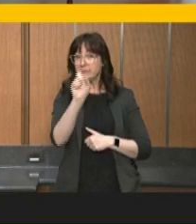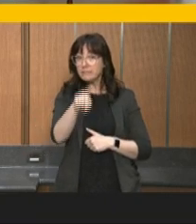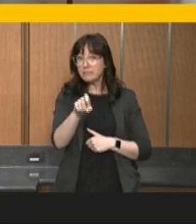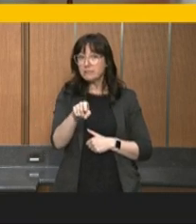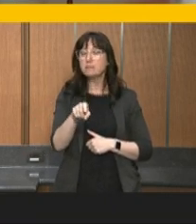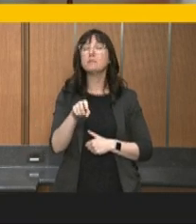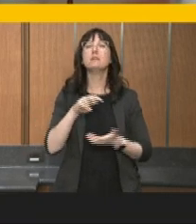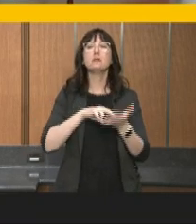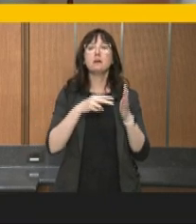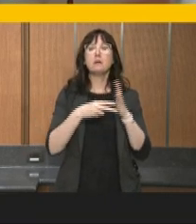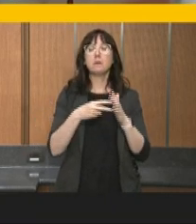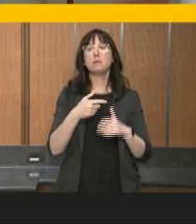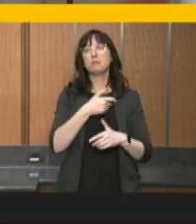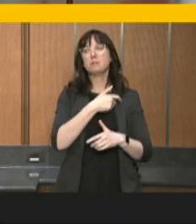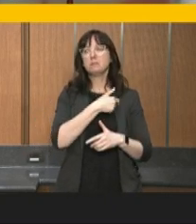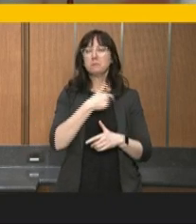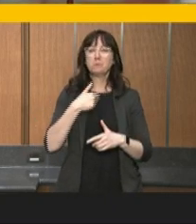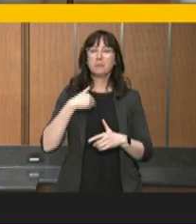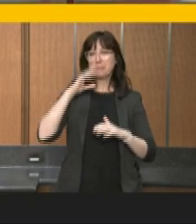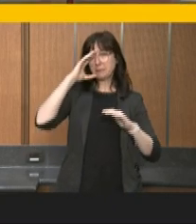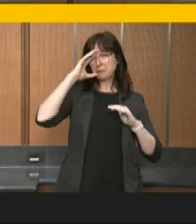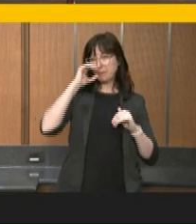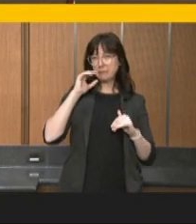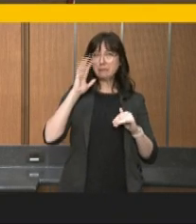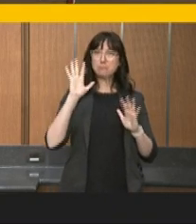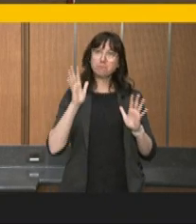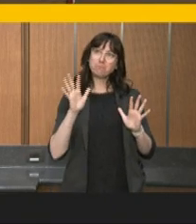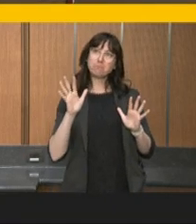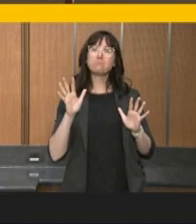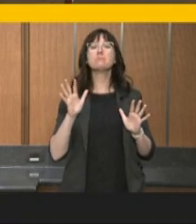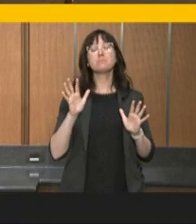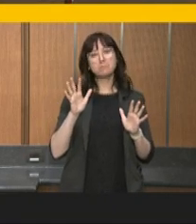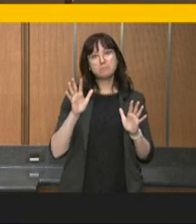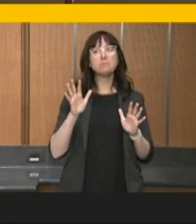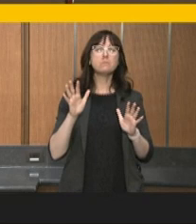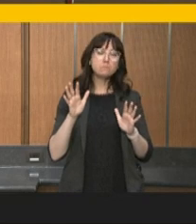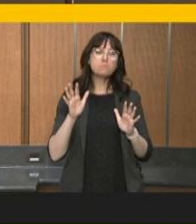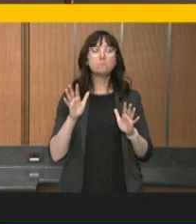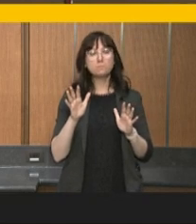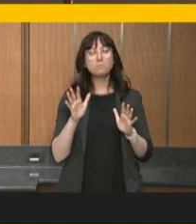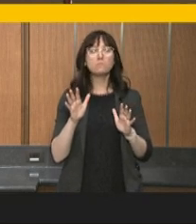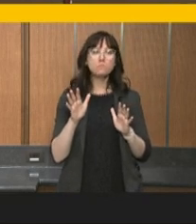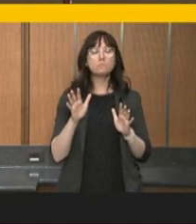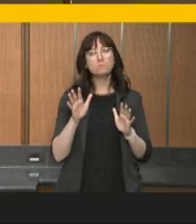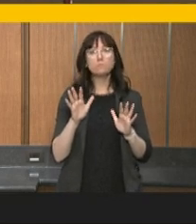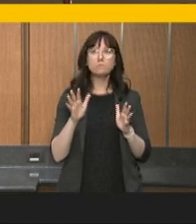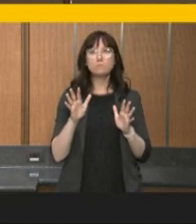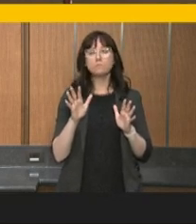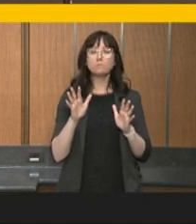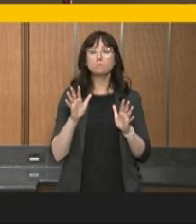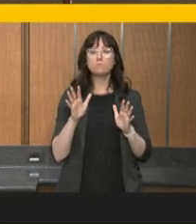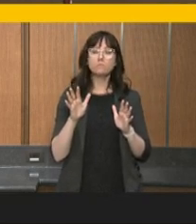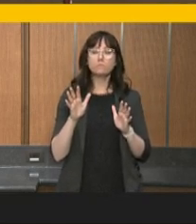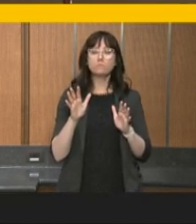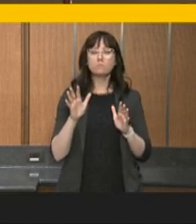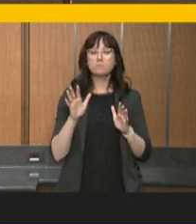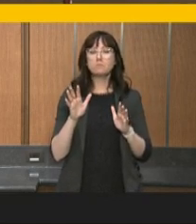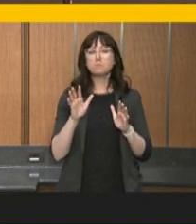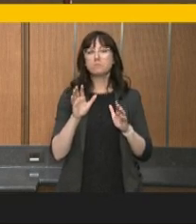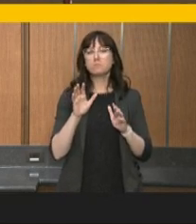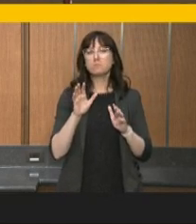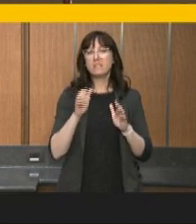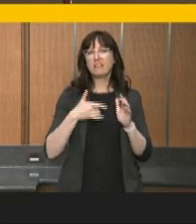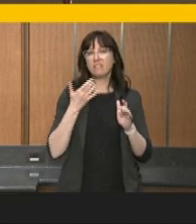currently expect to meet those needs about at least 75% of